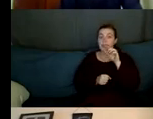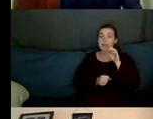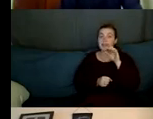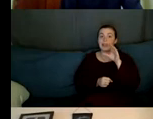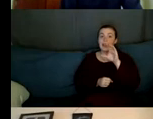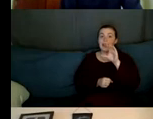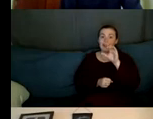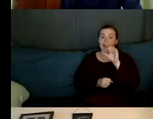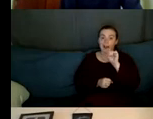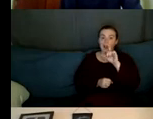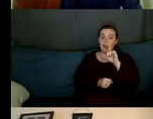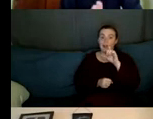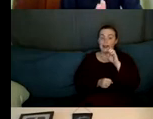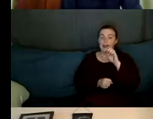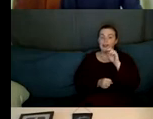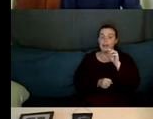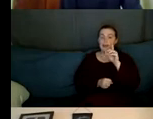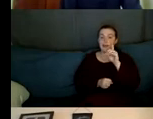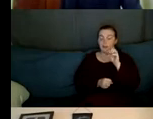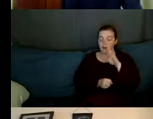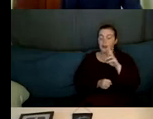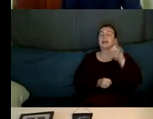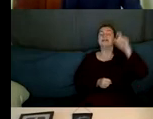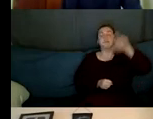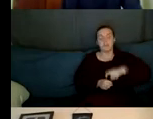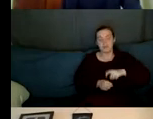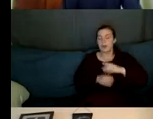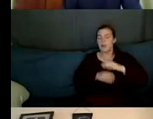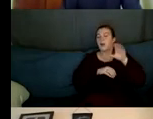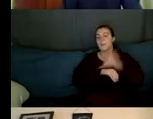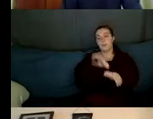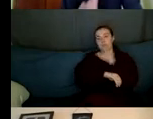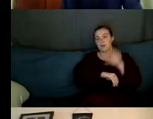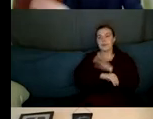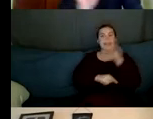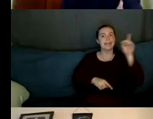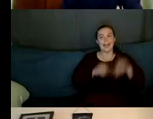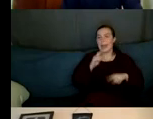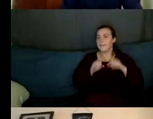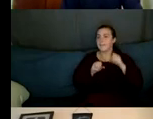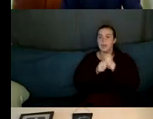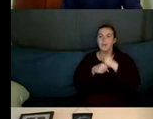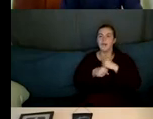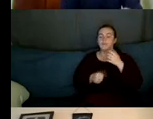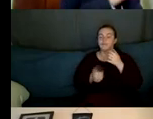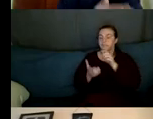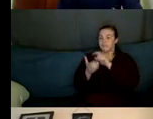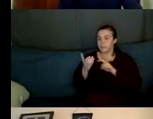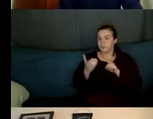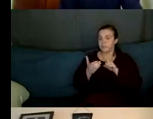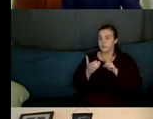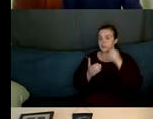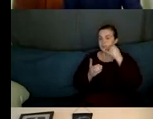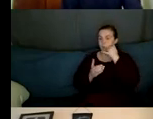have to be on a computer. You cannot create a new calendar on a mobile device, but once you've created it, and make sure that